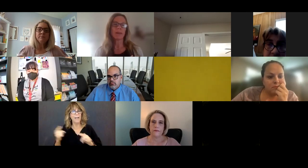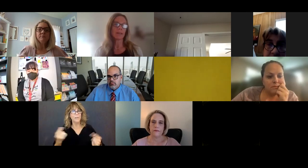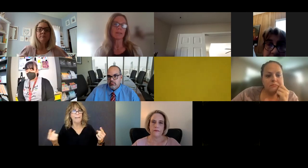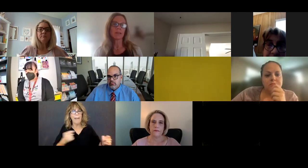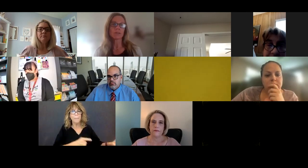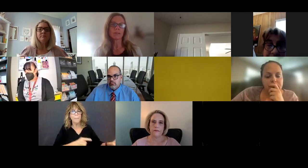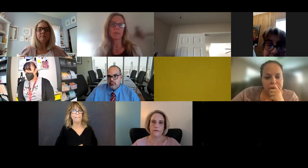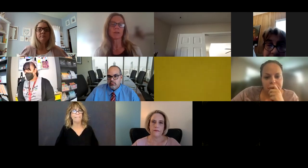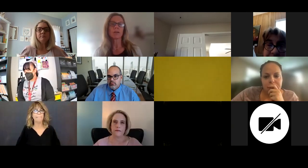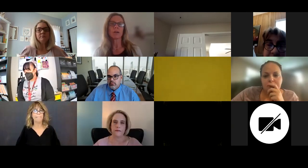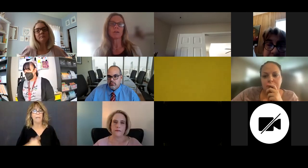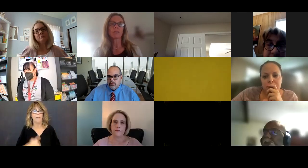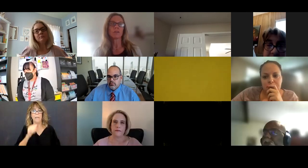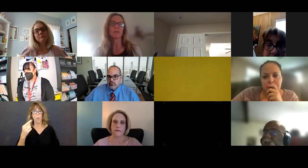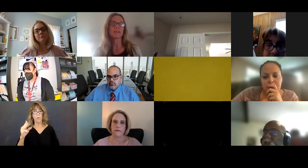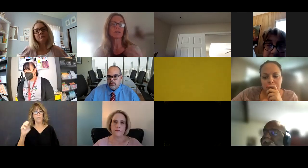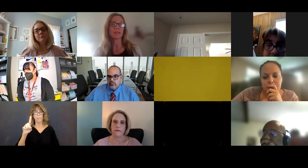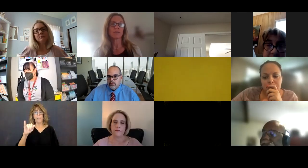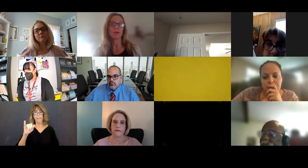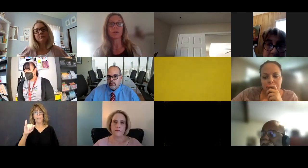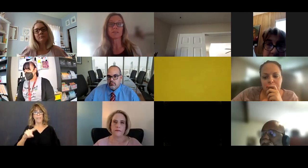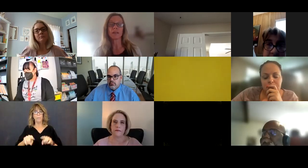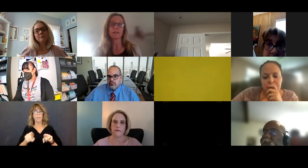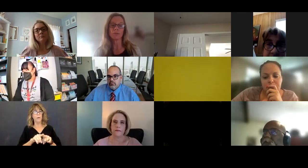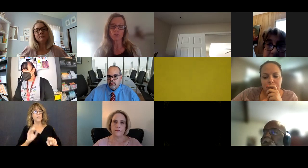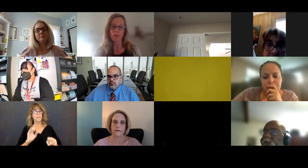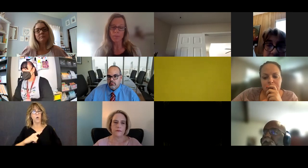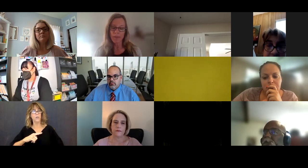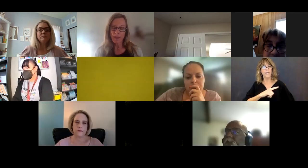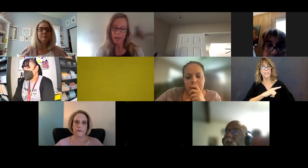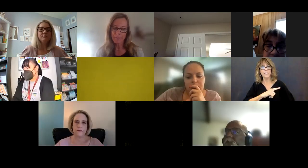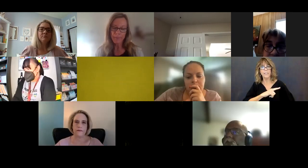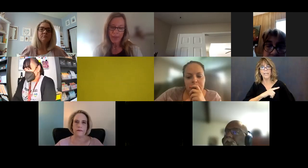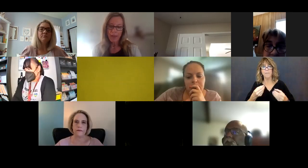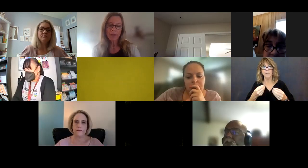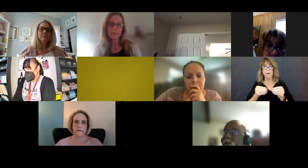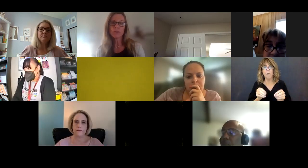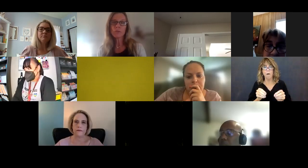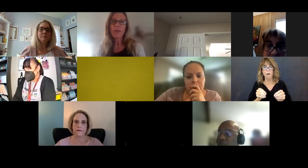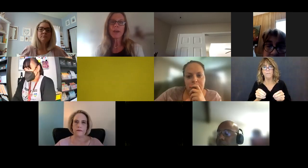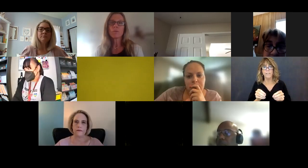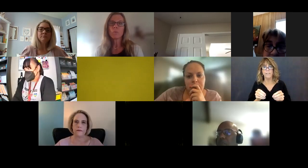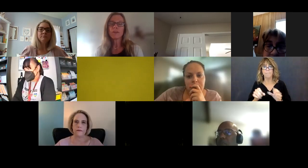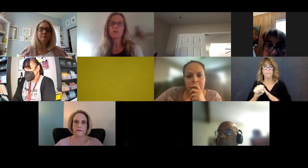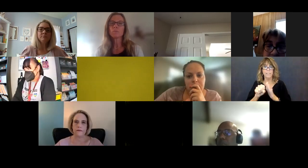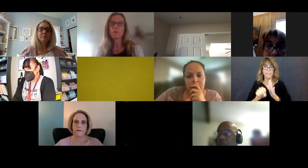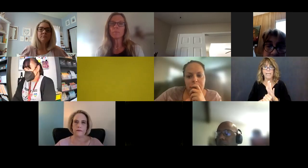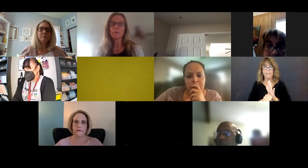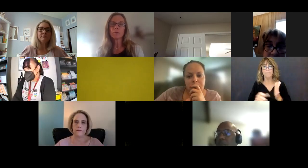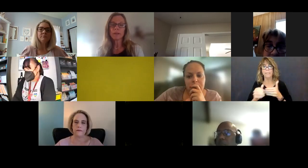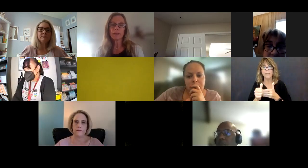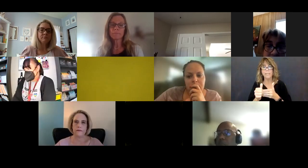not only the Medicaid agency, but our you know, legislative, our state leadership? I feel that we